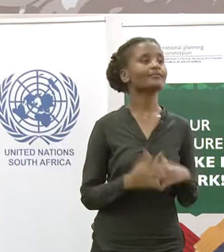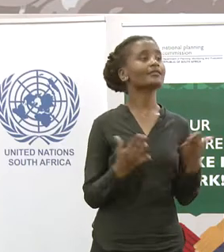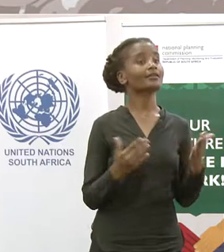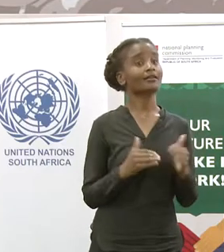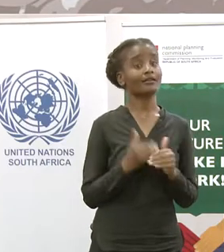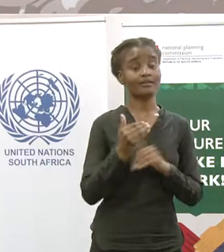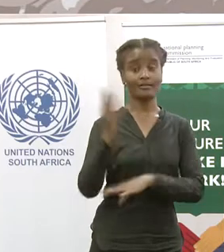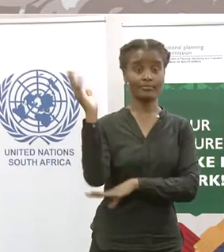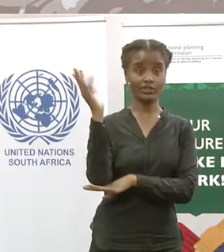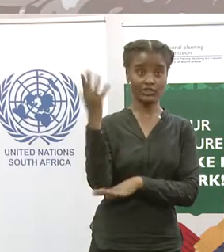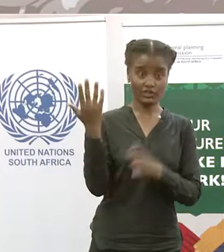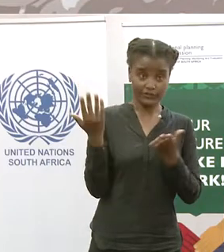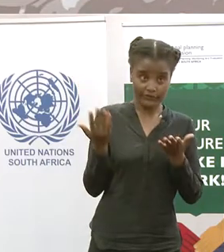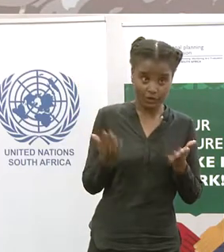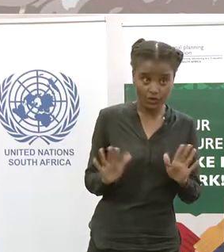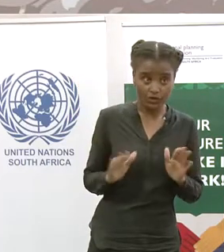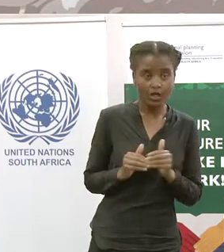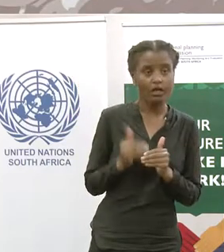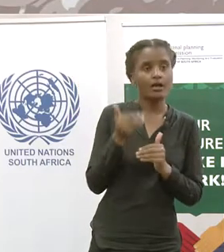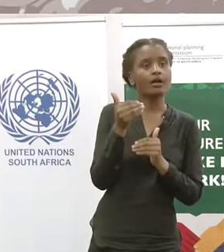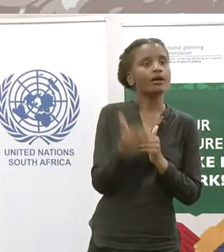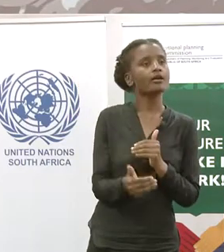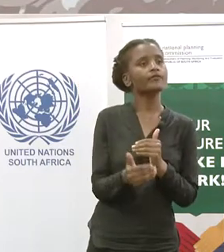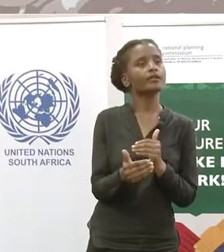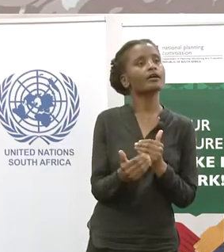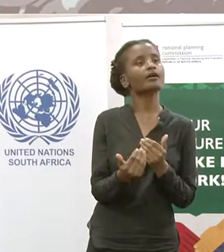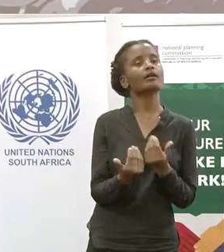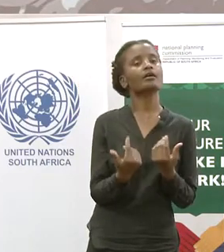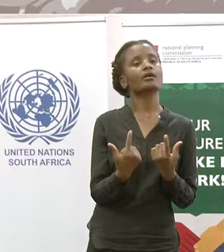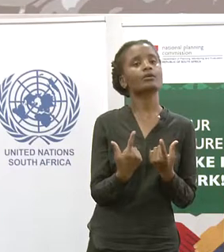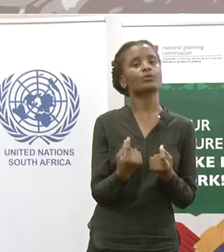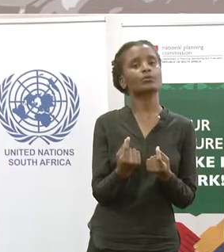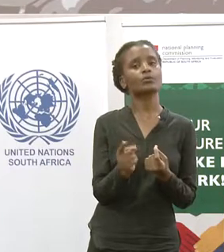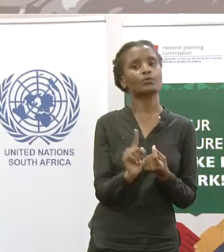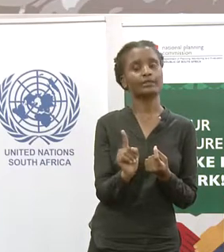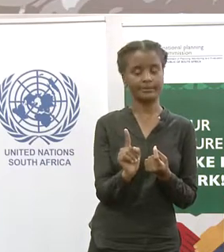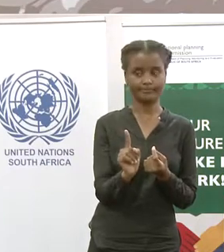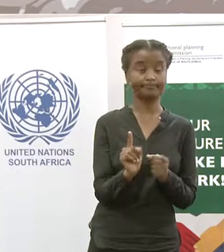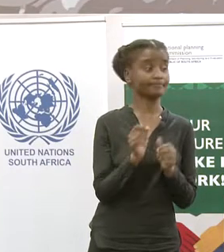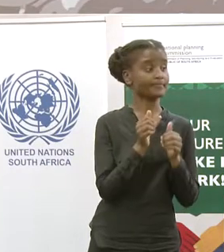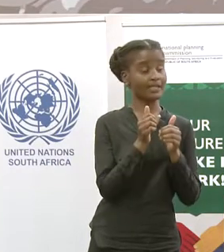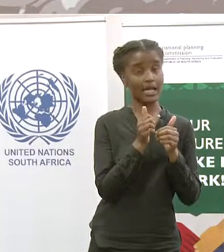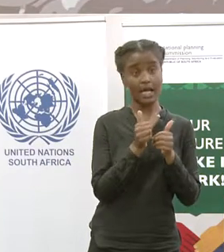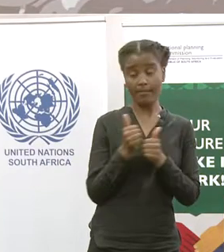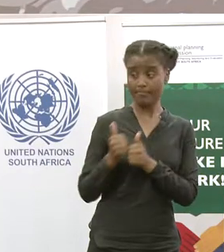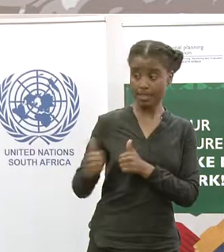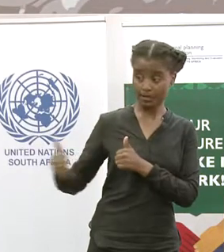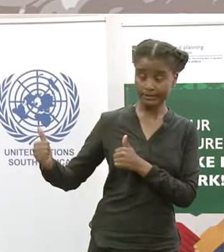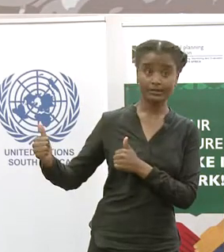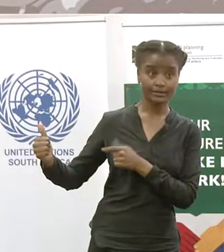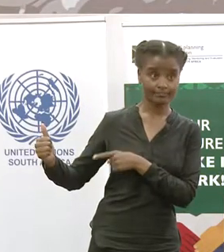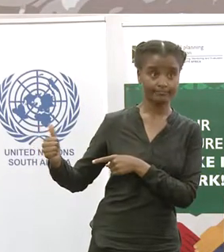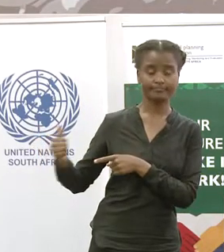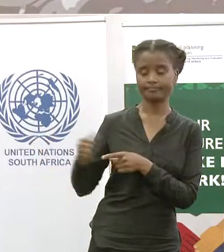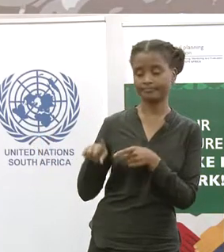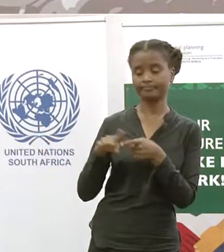the presentation on the position paper, we are going to give an opportunity to our panelists, Justice Jacob,